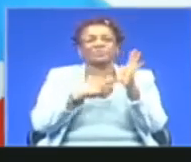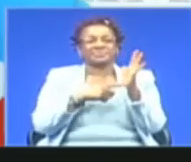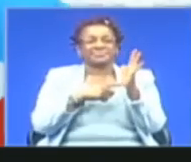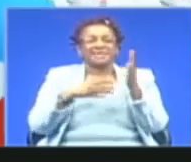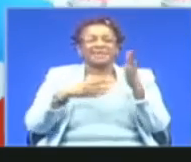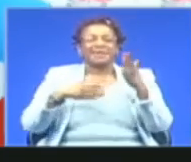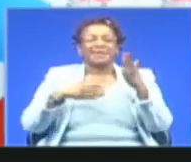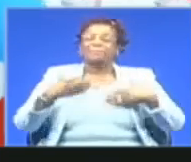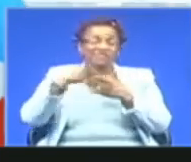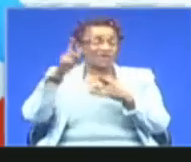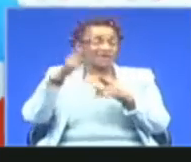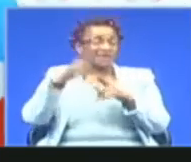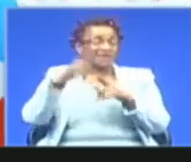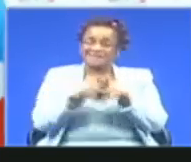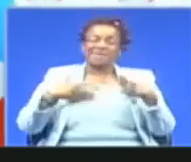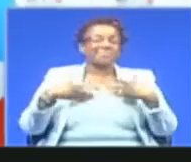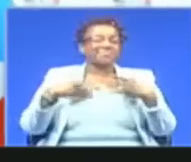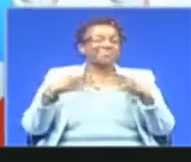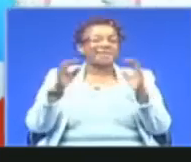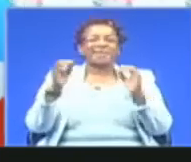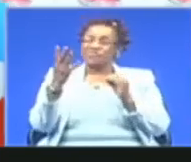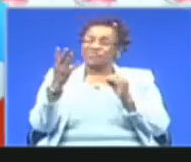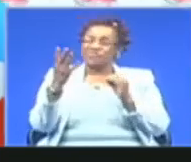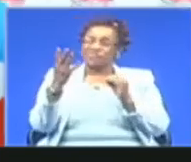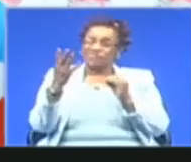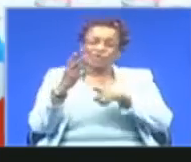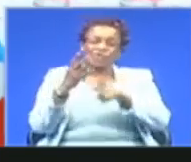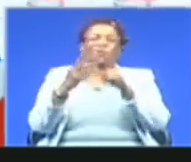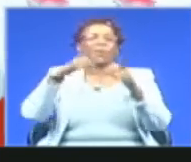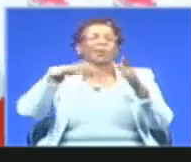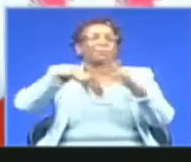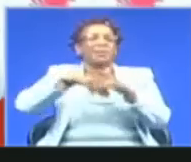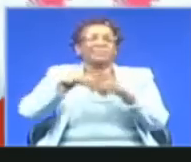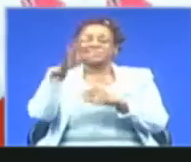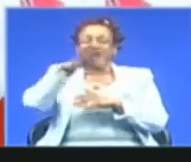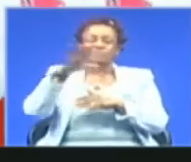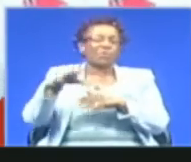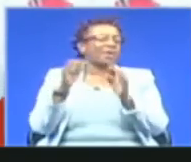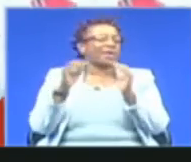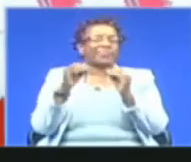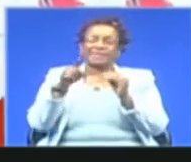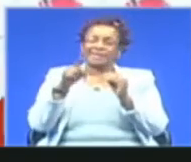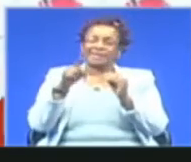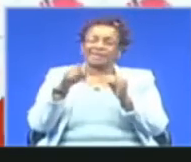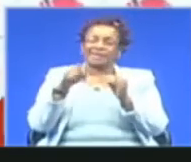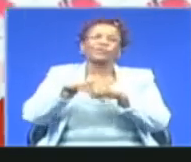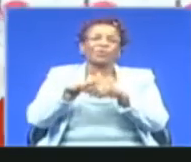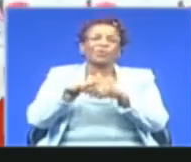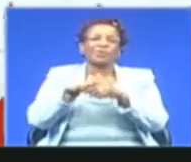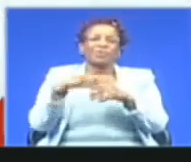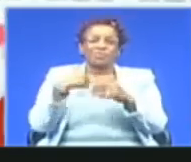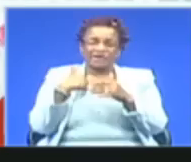same time I'm not happy conceding 4 goals in one match. This is not netball, this is football. I've been lacking that, we have been